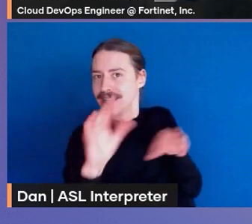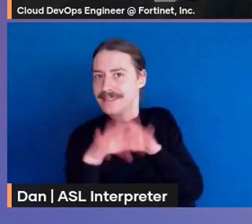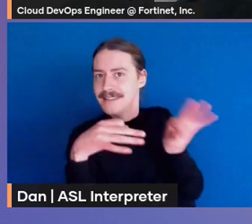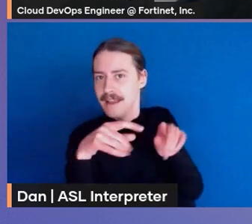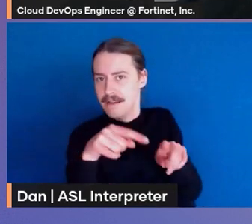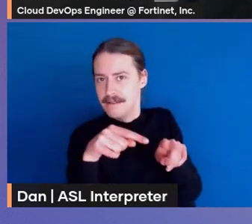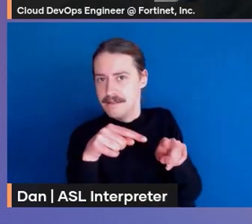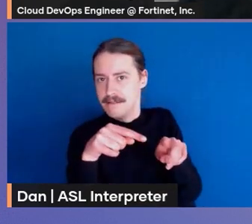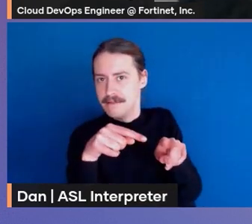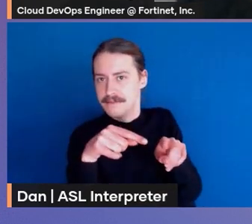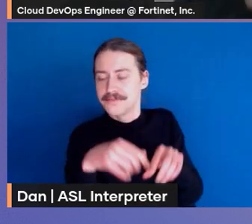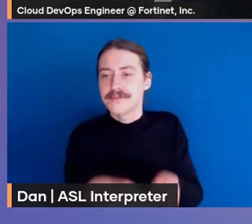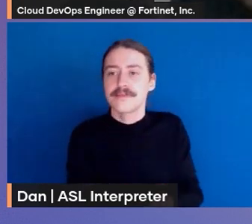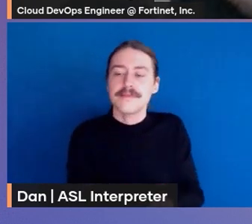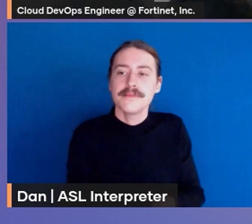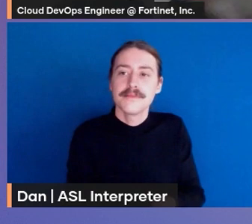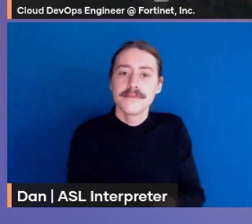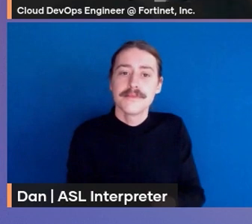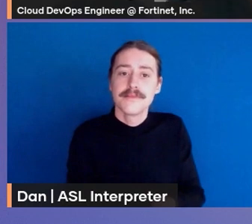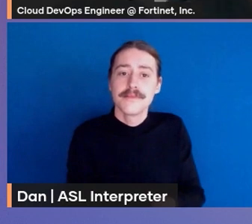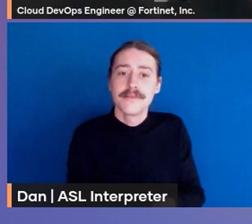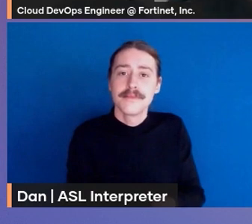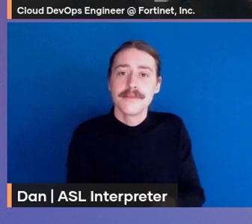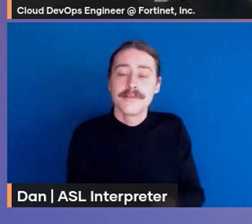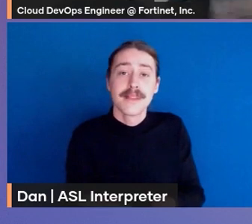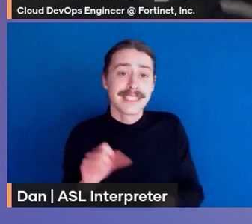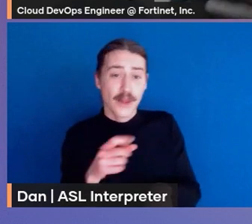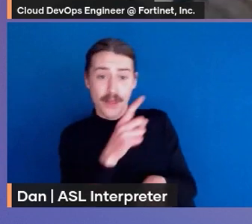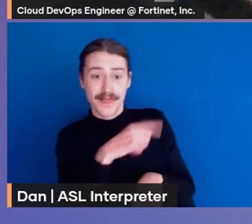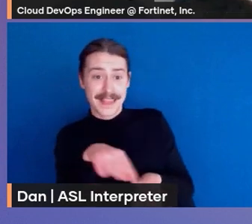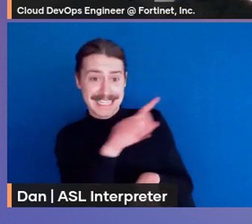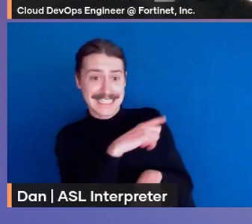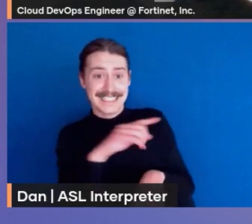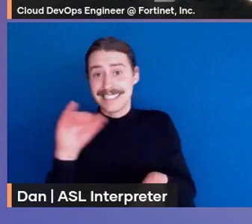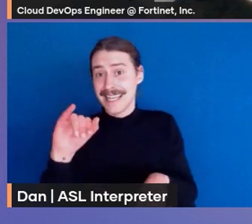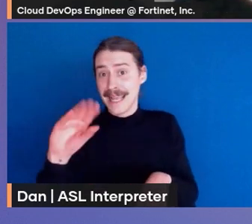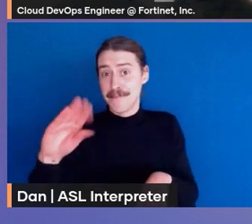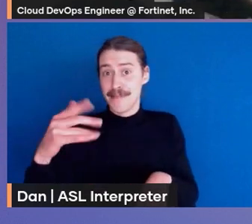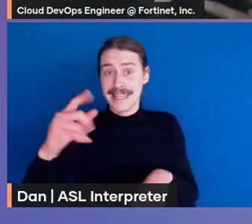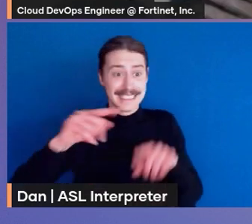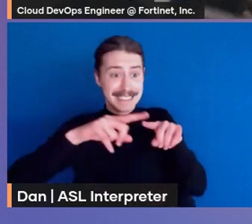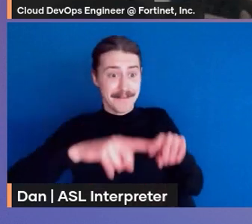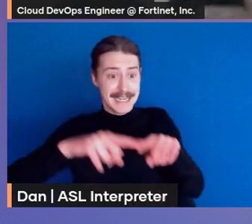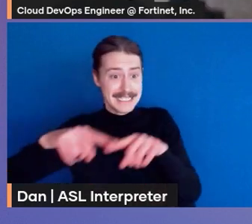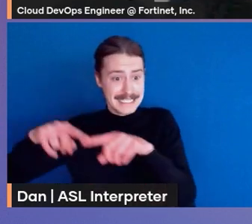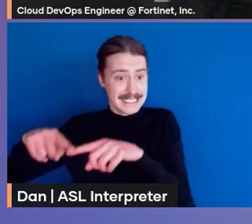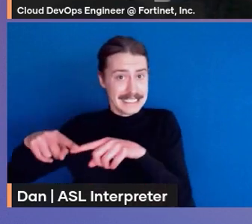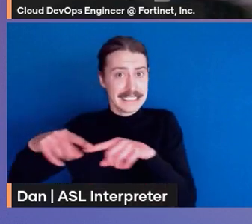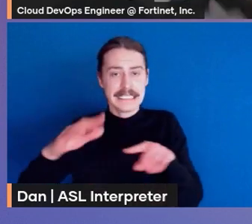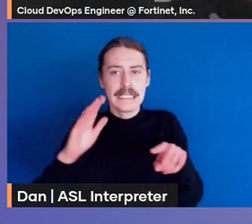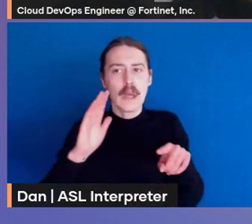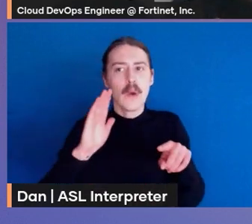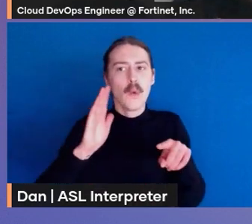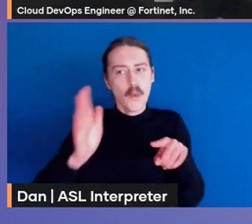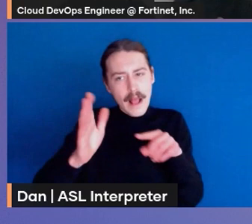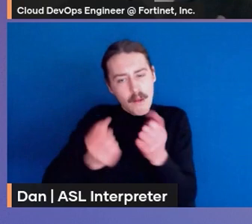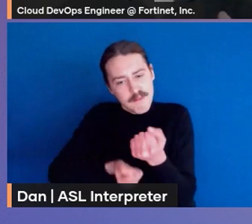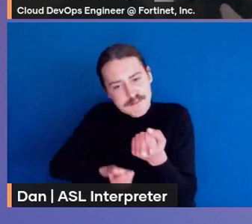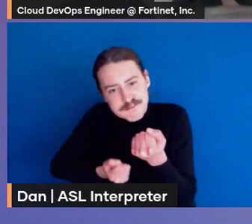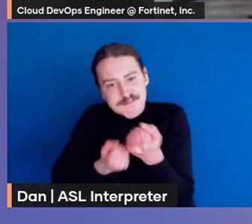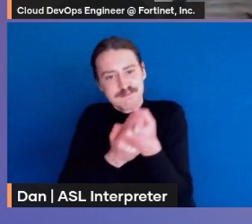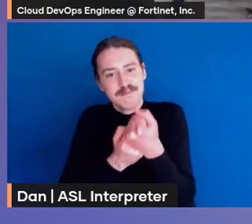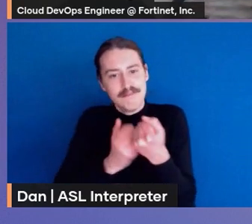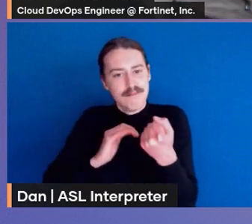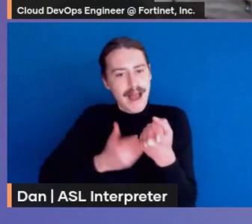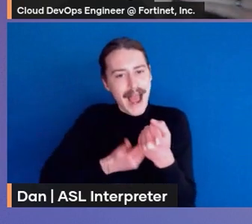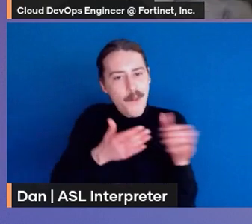So these implicit dependencies will enforce that plan